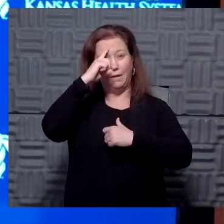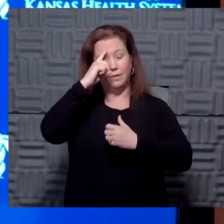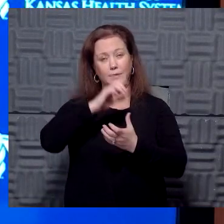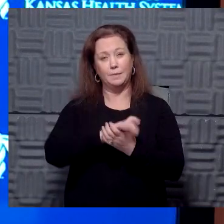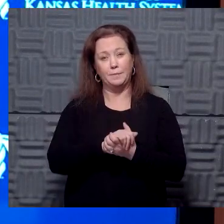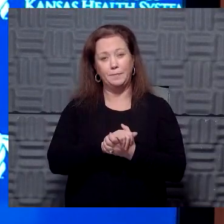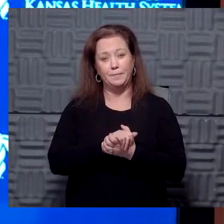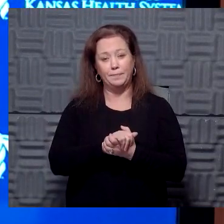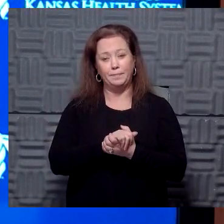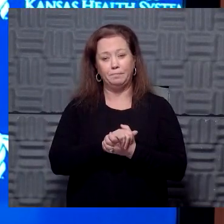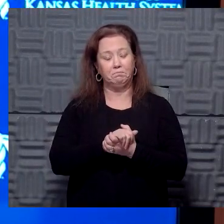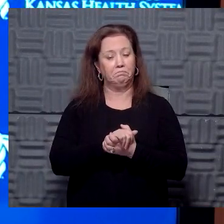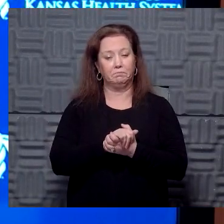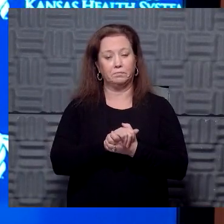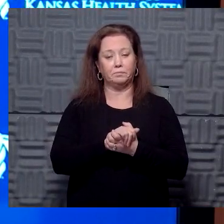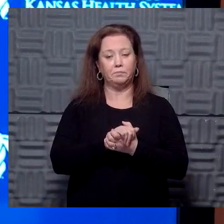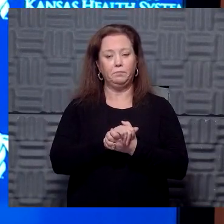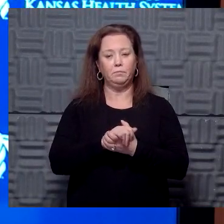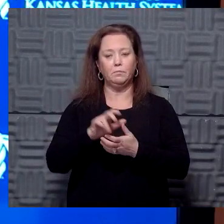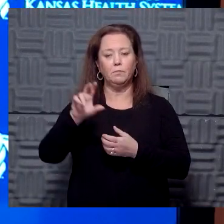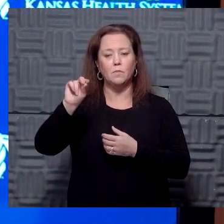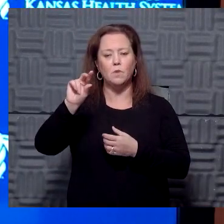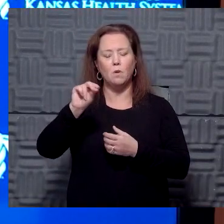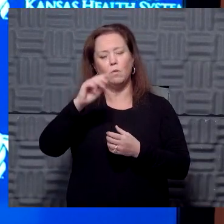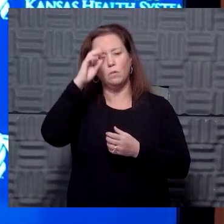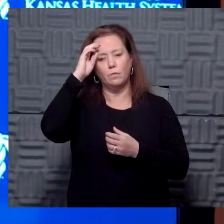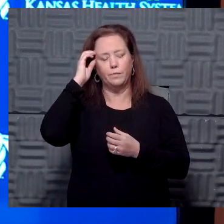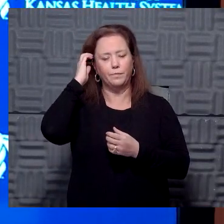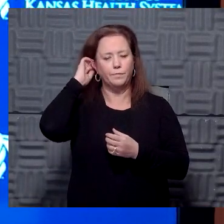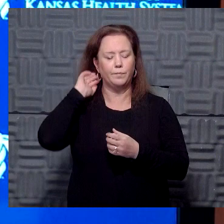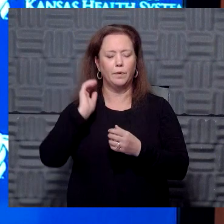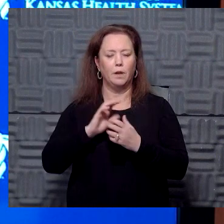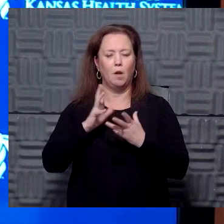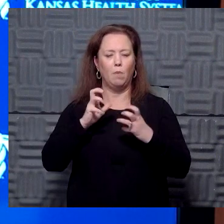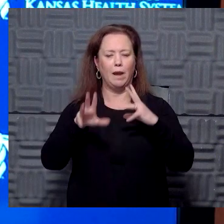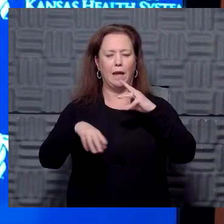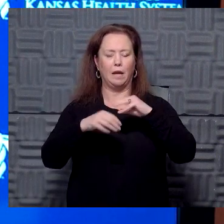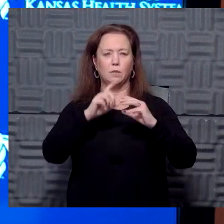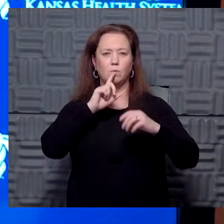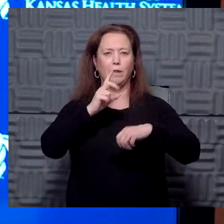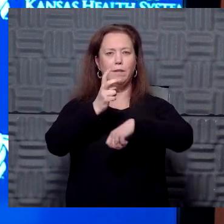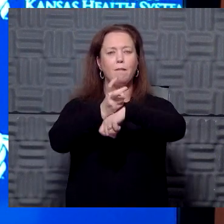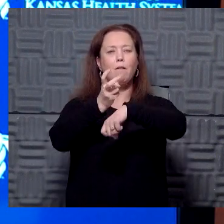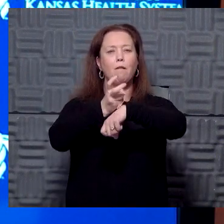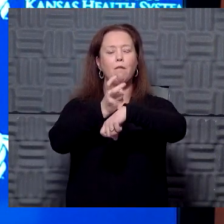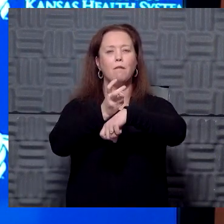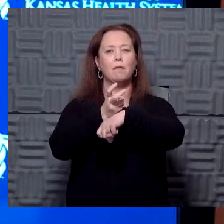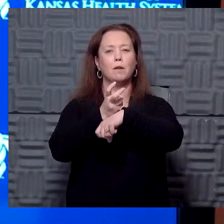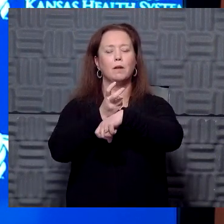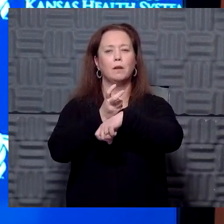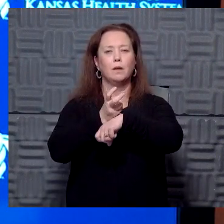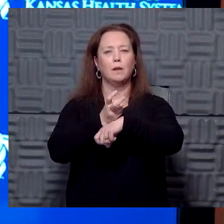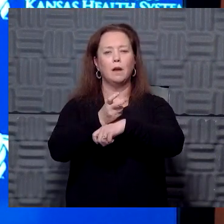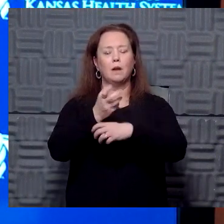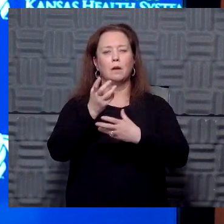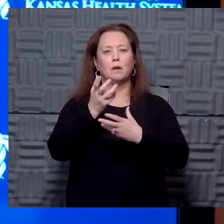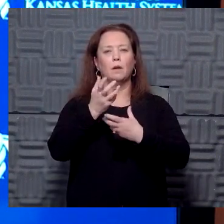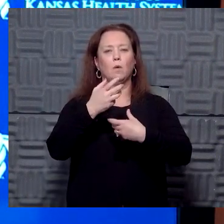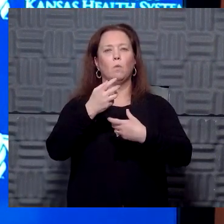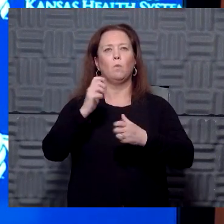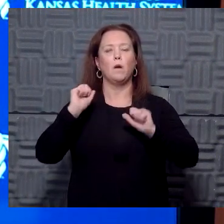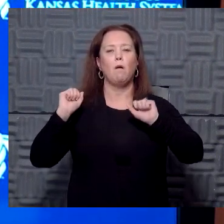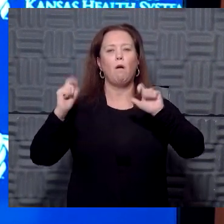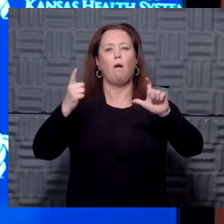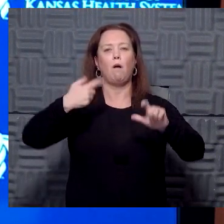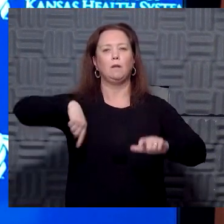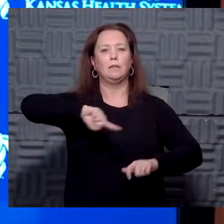with? I would just say I think it's really hard, and you have to be aware, or we all need to be